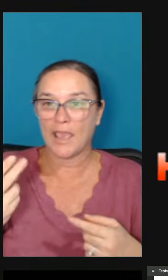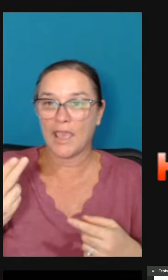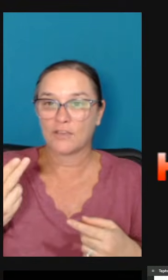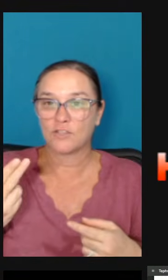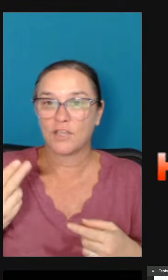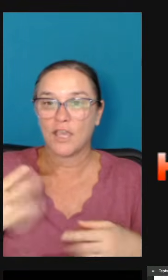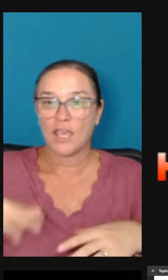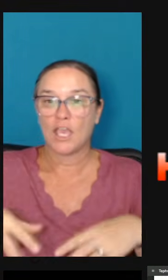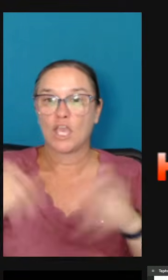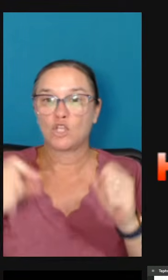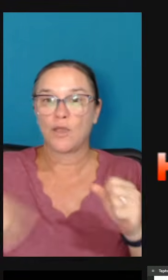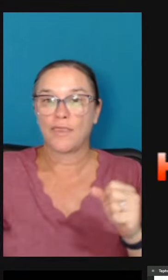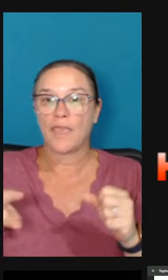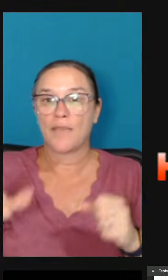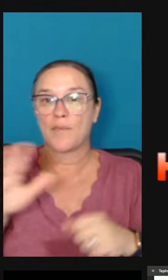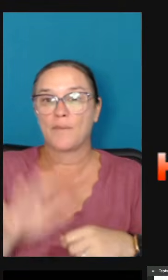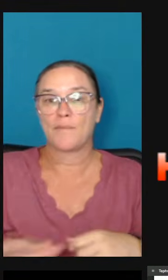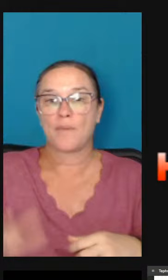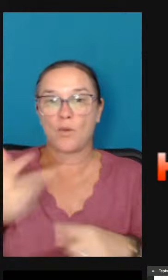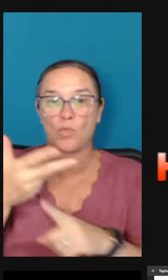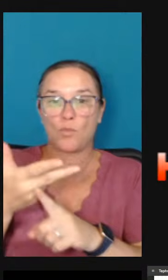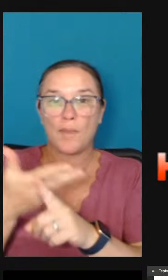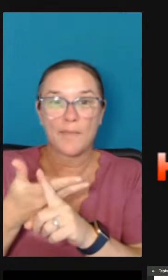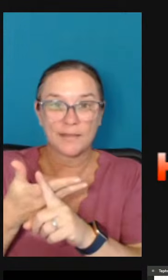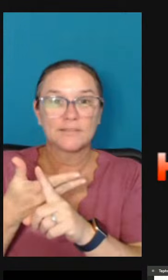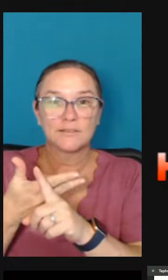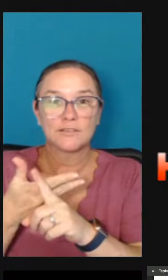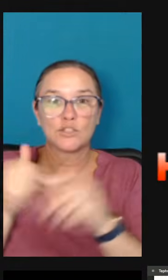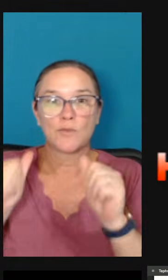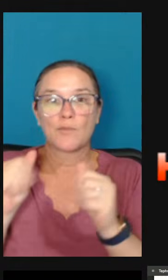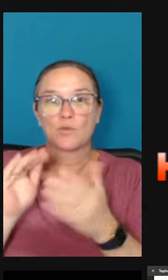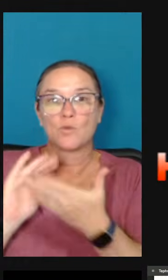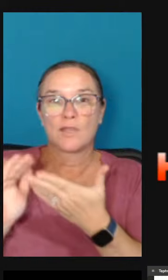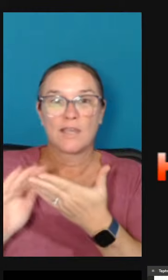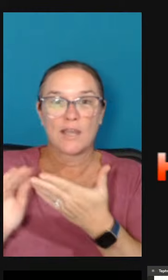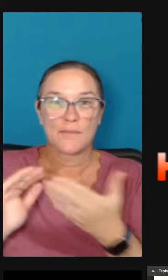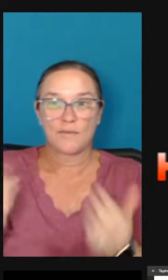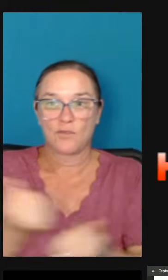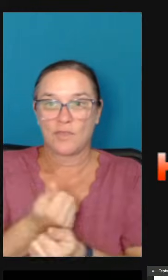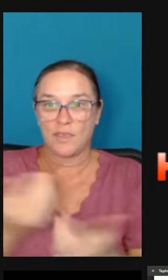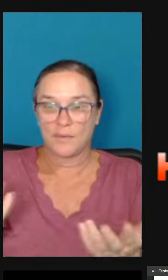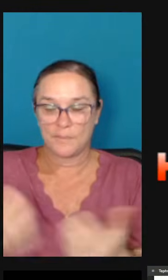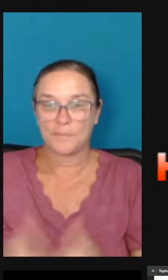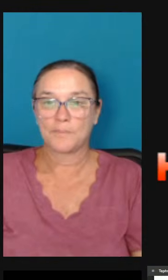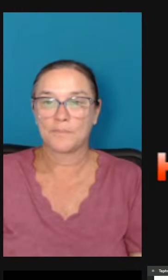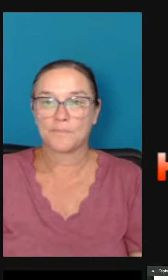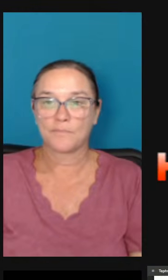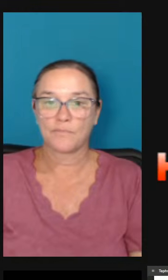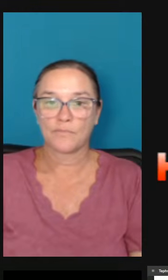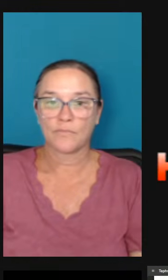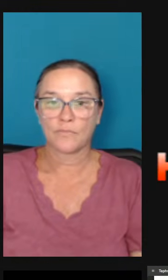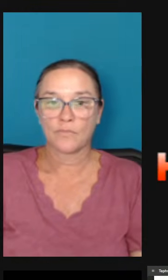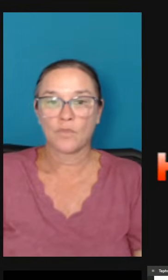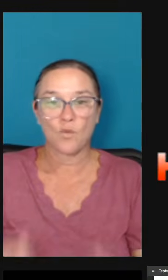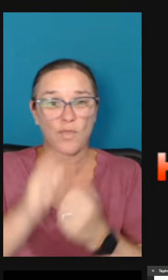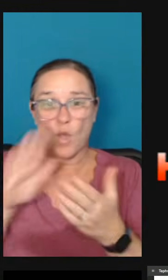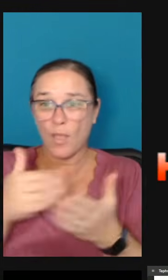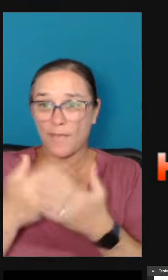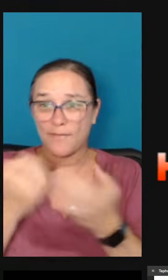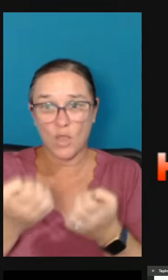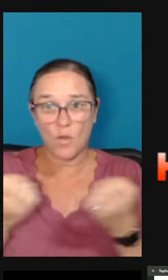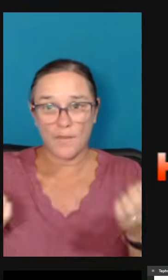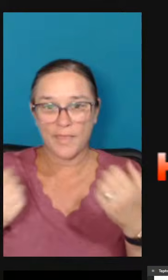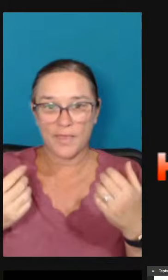took them about 3 months to get rid of all the stuff. 3 months with all their equipment, because it